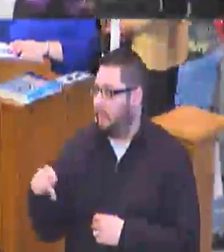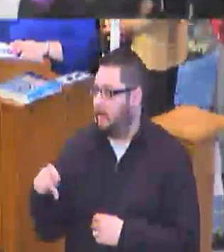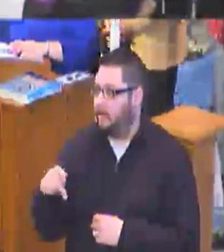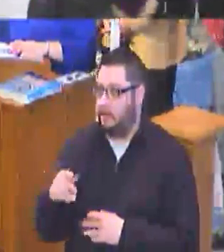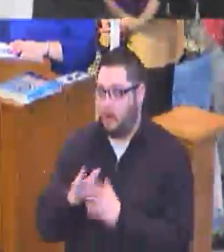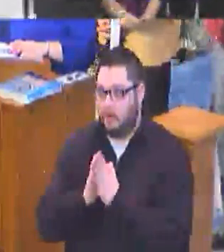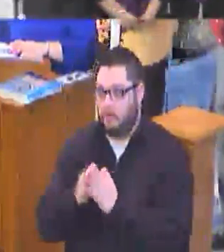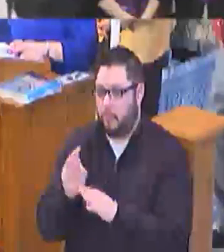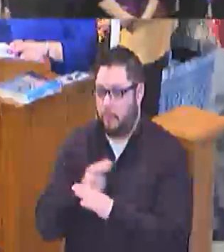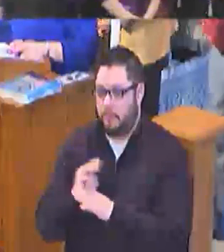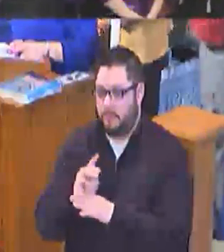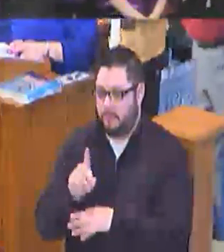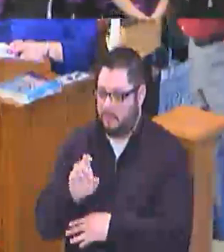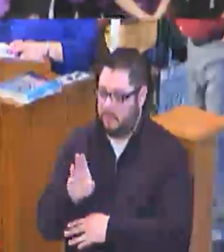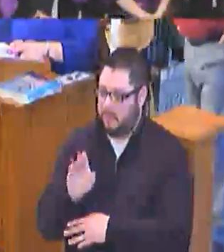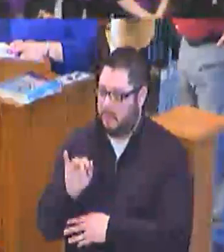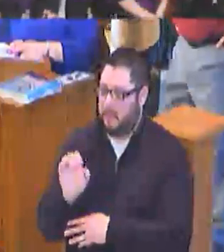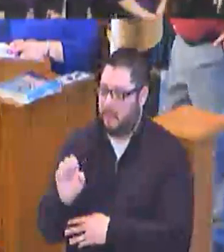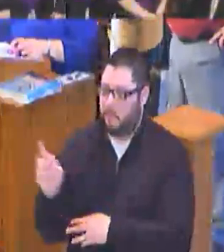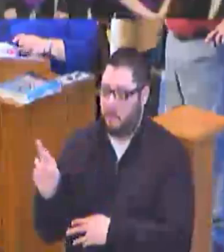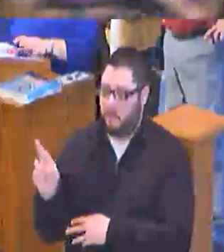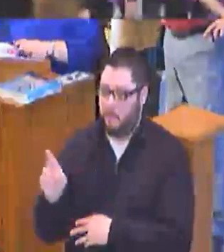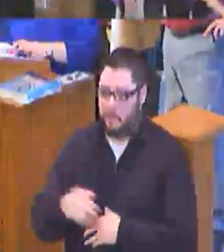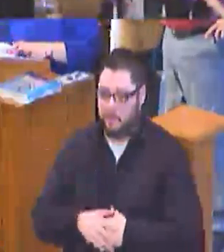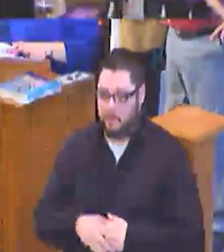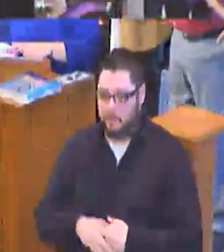Prayer Ministry, Debbie Rutledge.